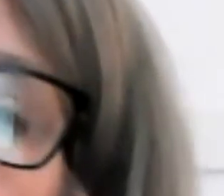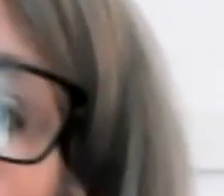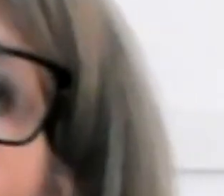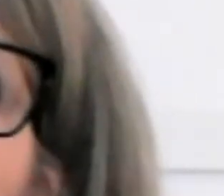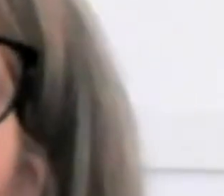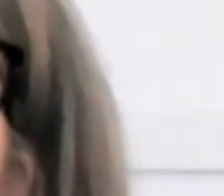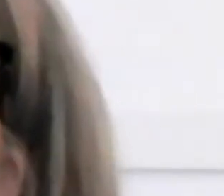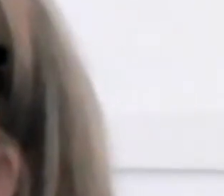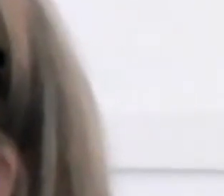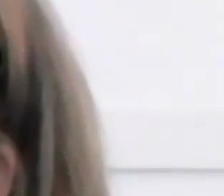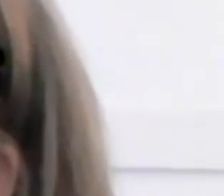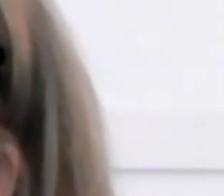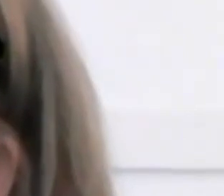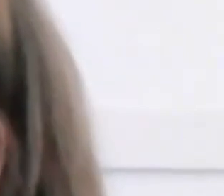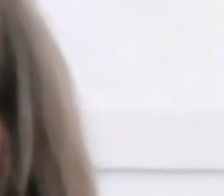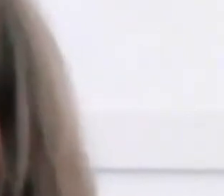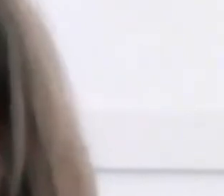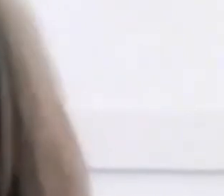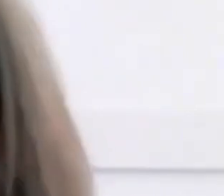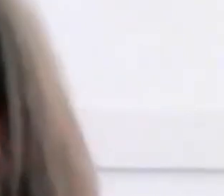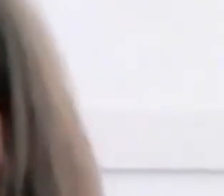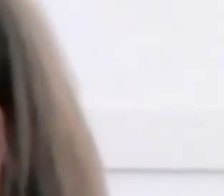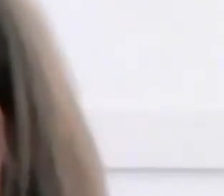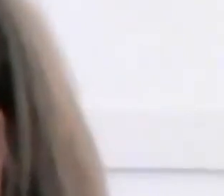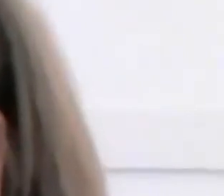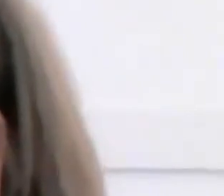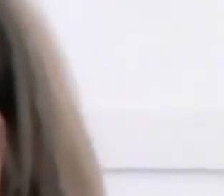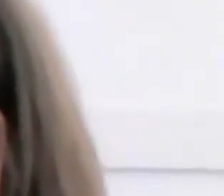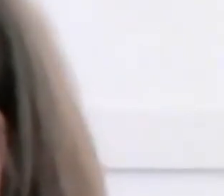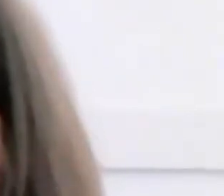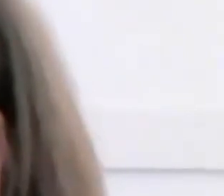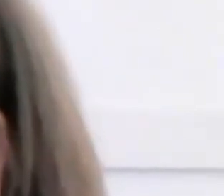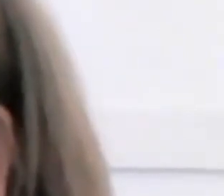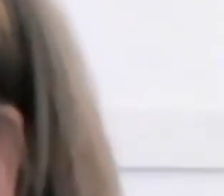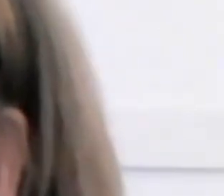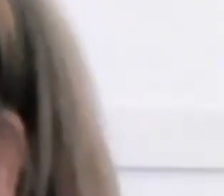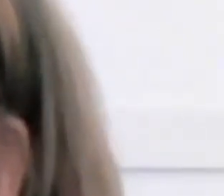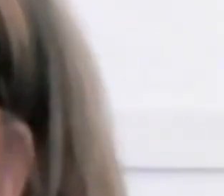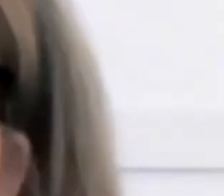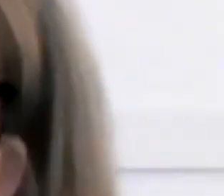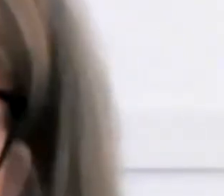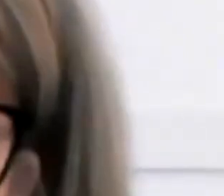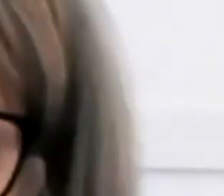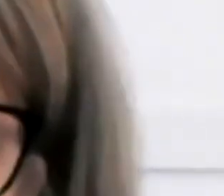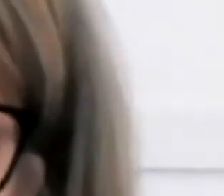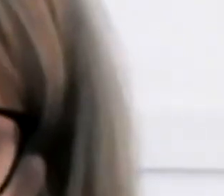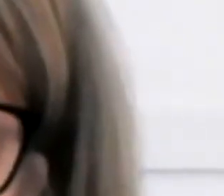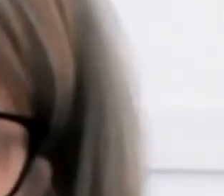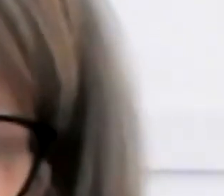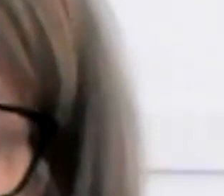of framework, we need to begin to think about us as a population and community as a whole. And it's a